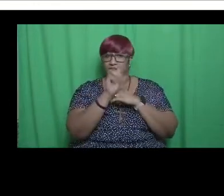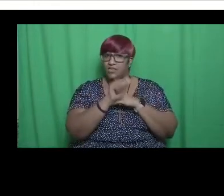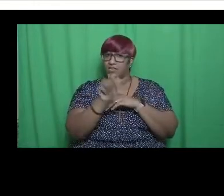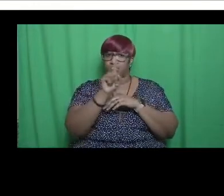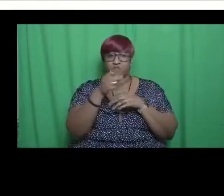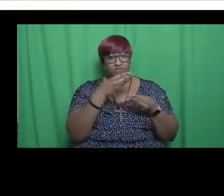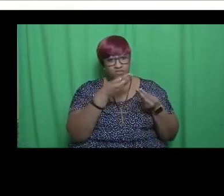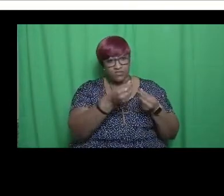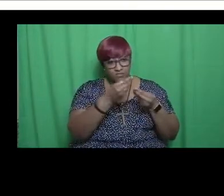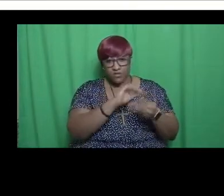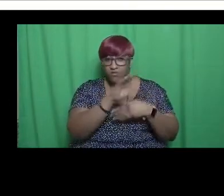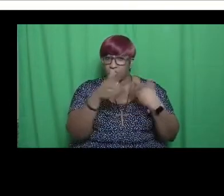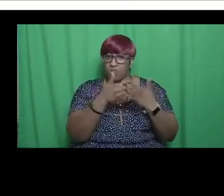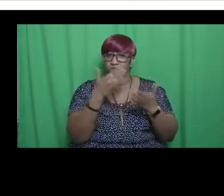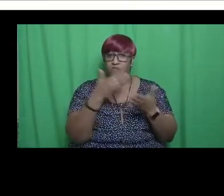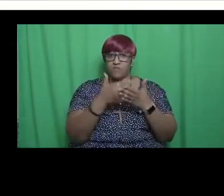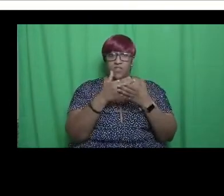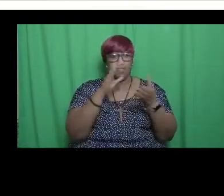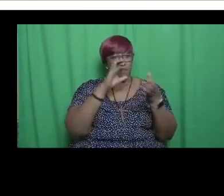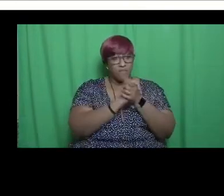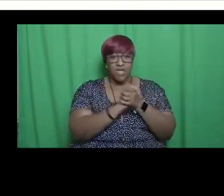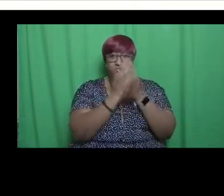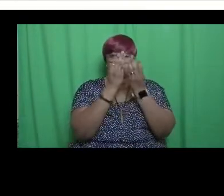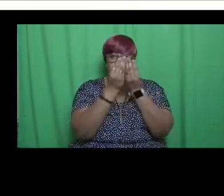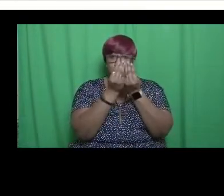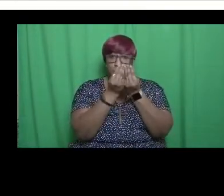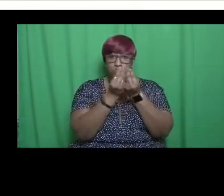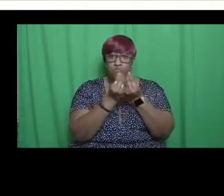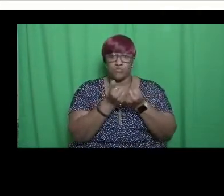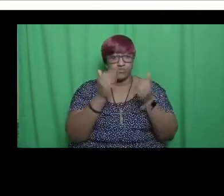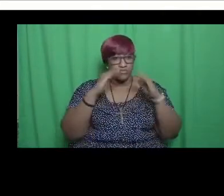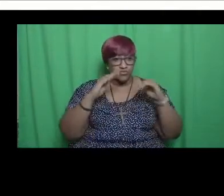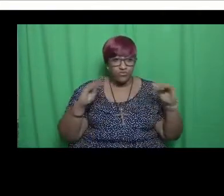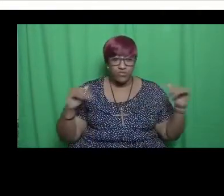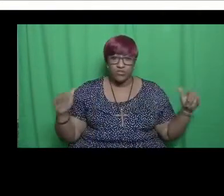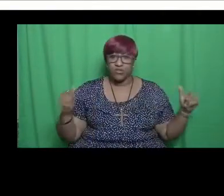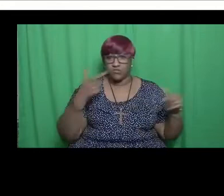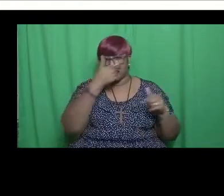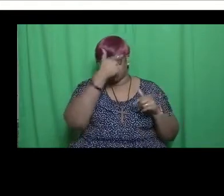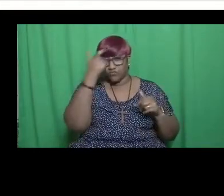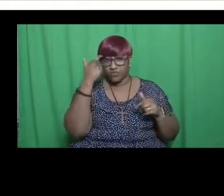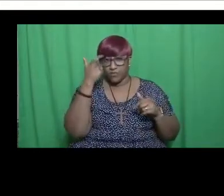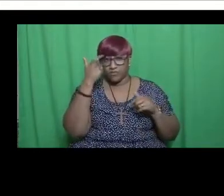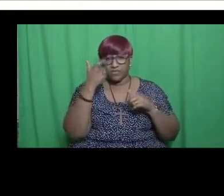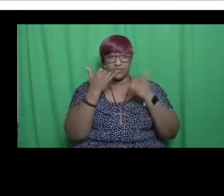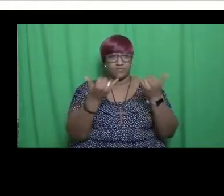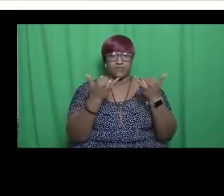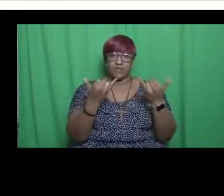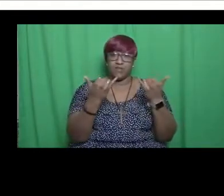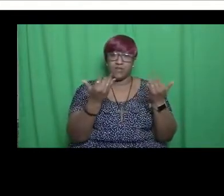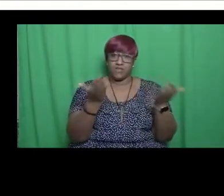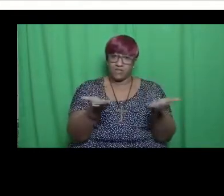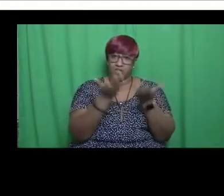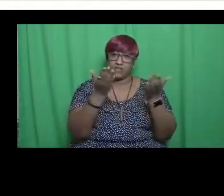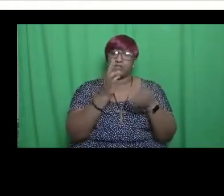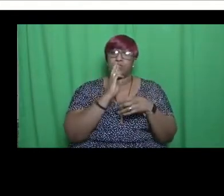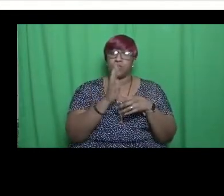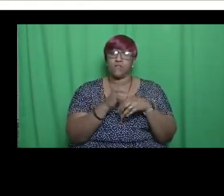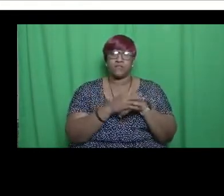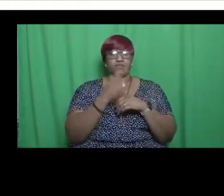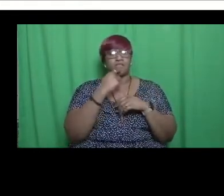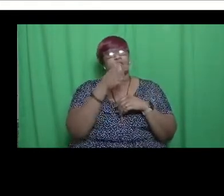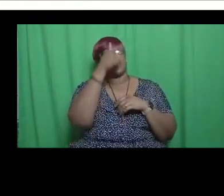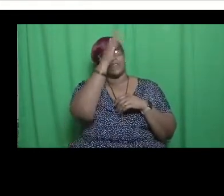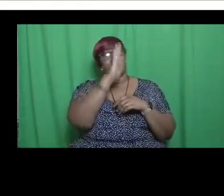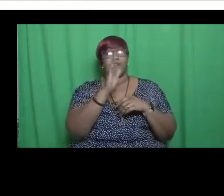spending all that money as your marriage was being dissolved and your children were traumatized. But now here you are and you say, God